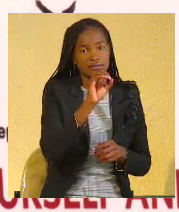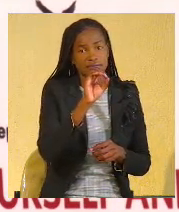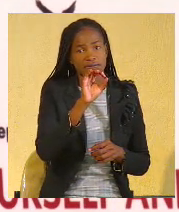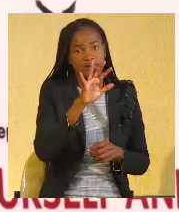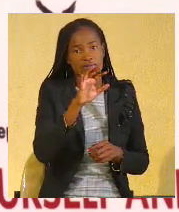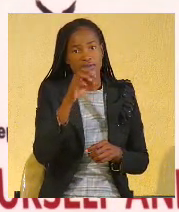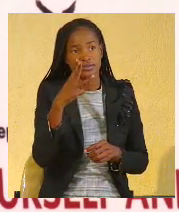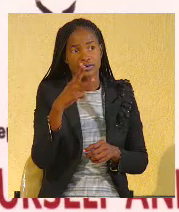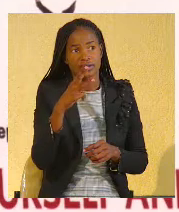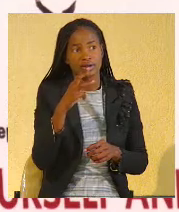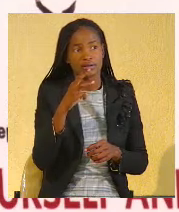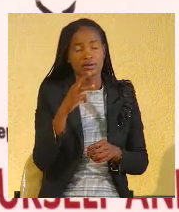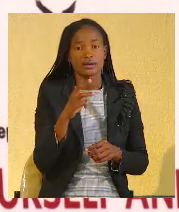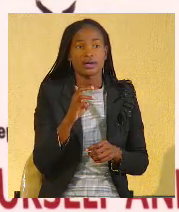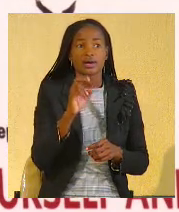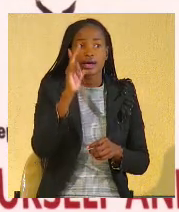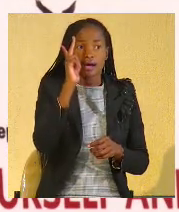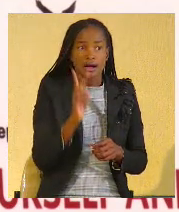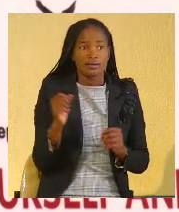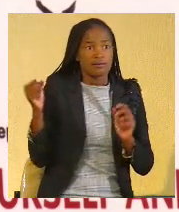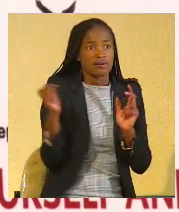staff members have been recruited,